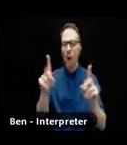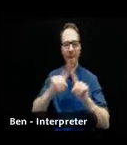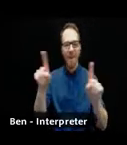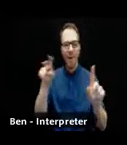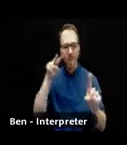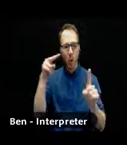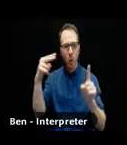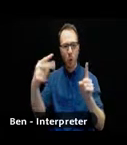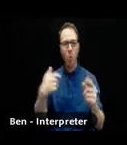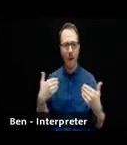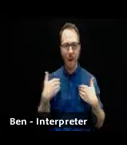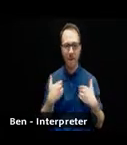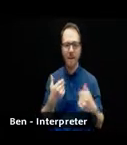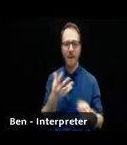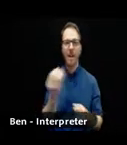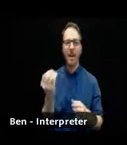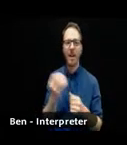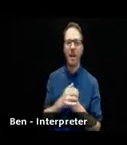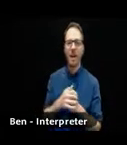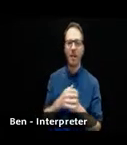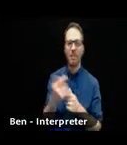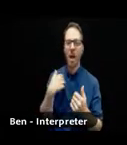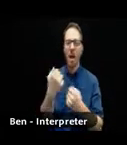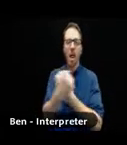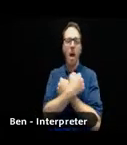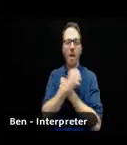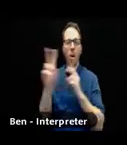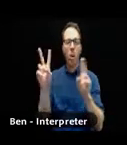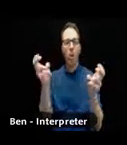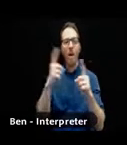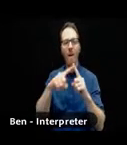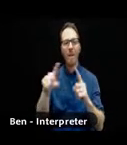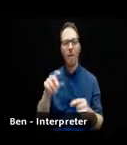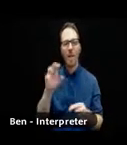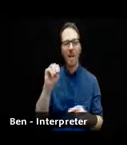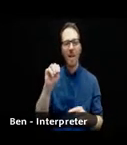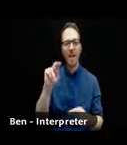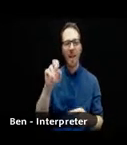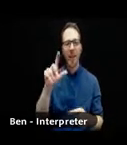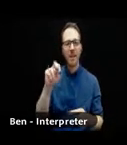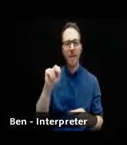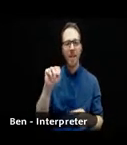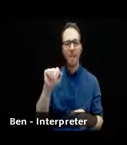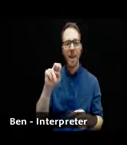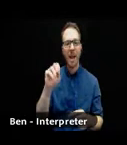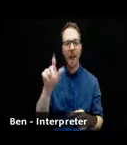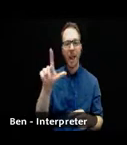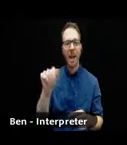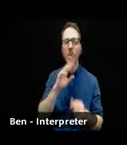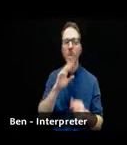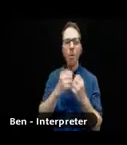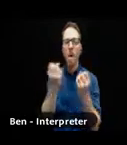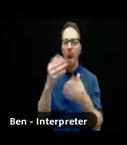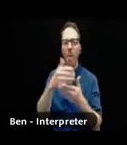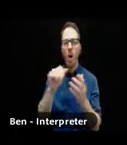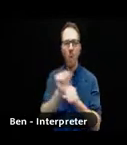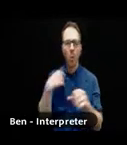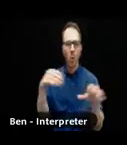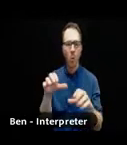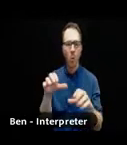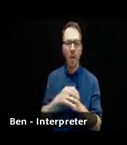have. I just love this quote from Nelson Mandela, which I think speaks to so many parts of the work that we're doing, which